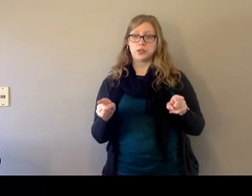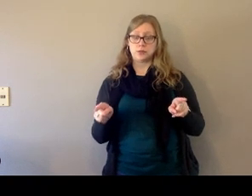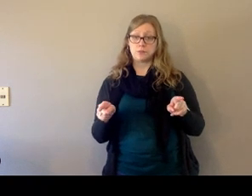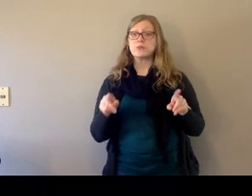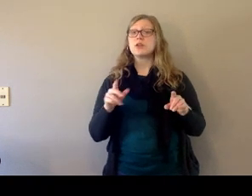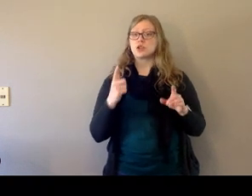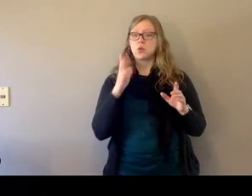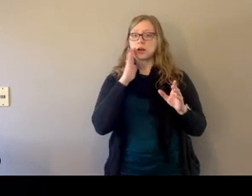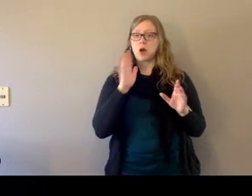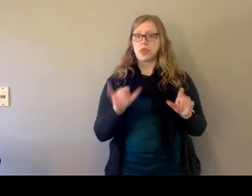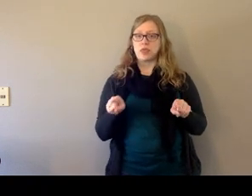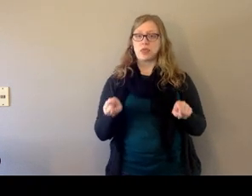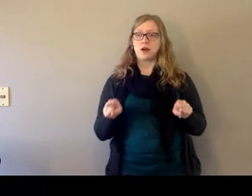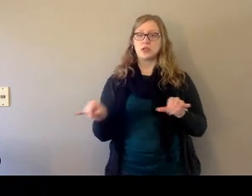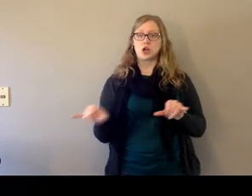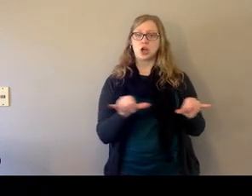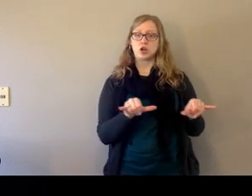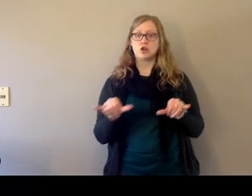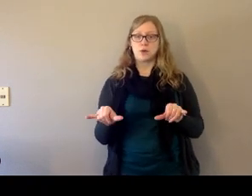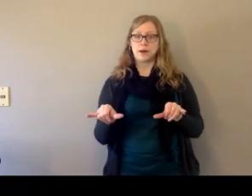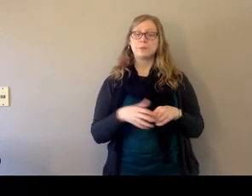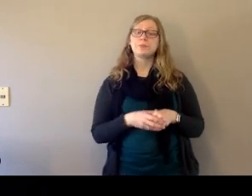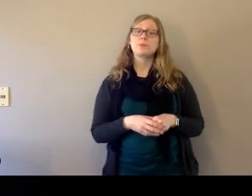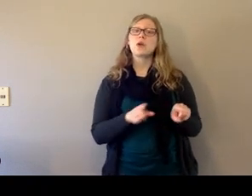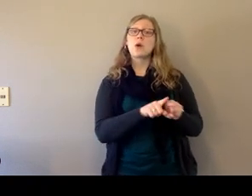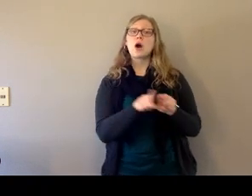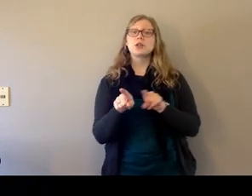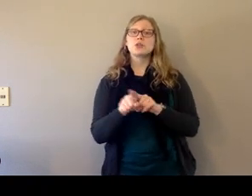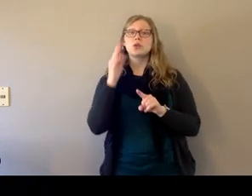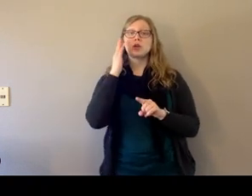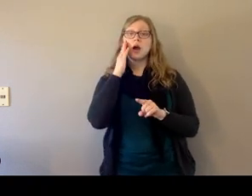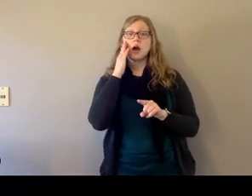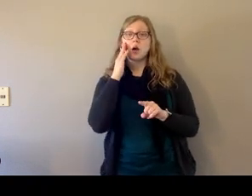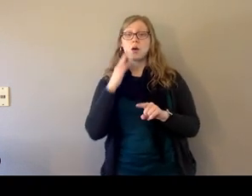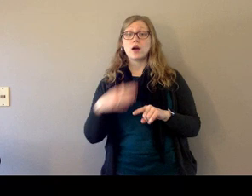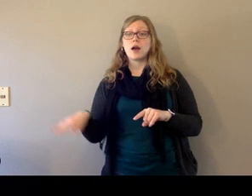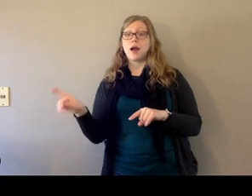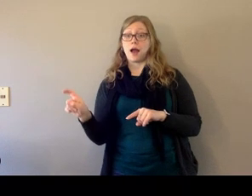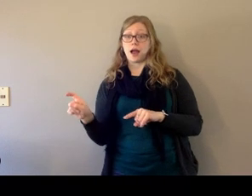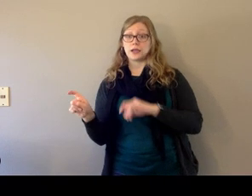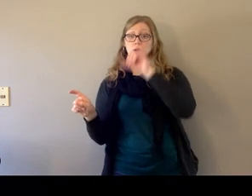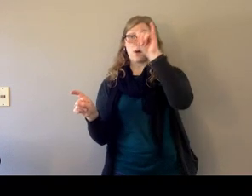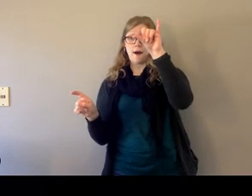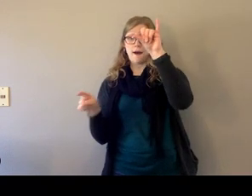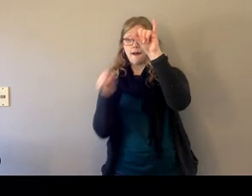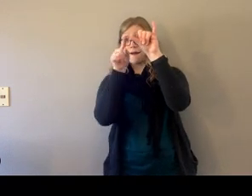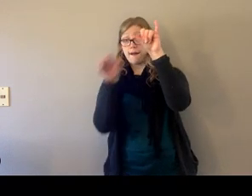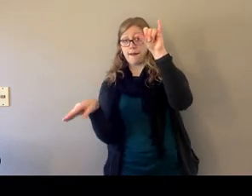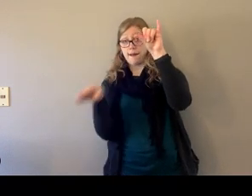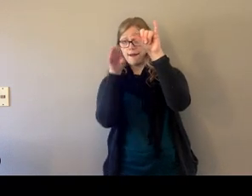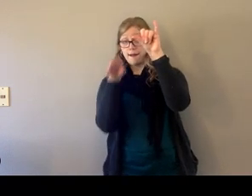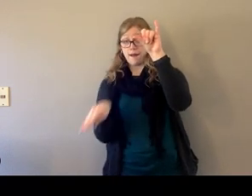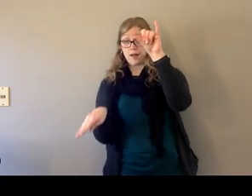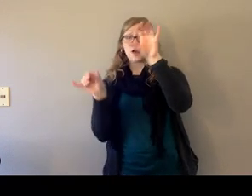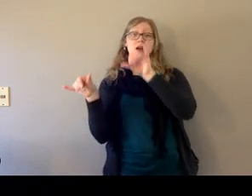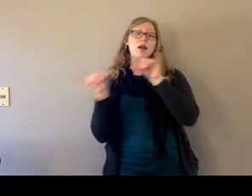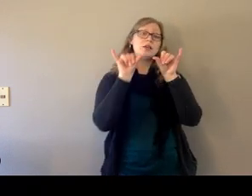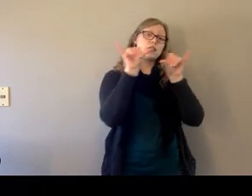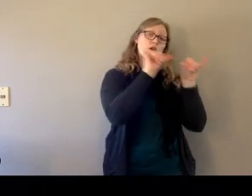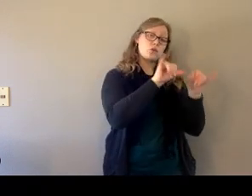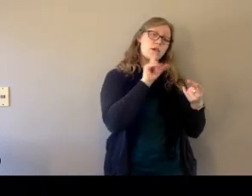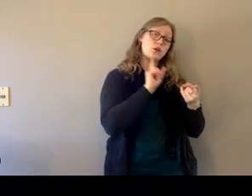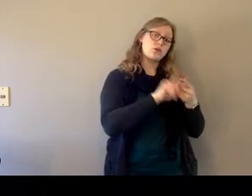know that side XY is congruent to side YZ. So XY is the